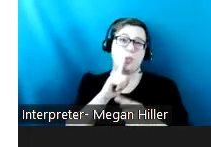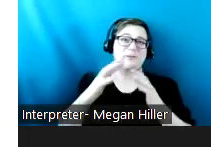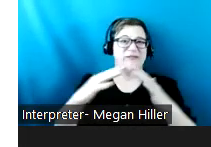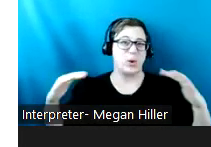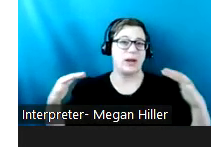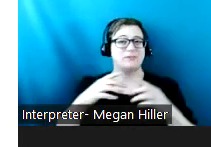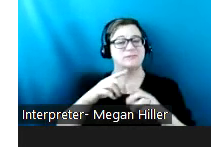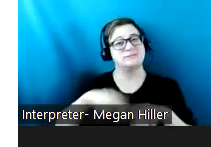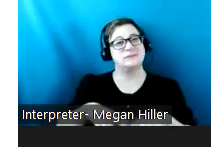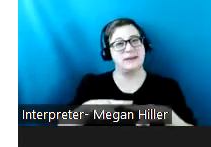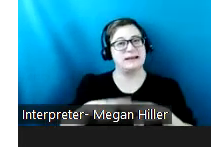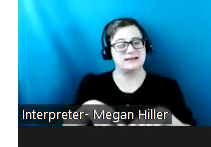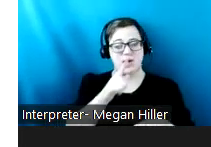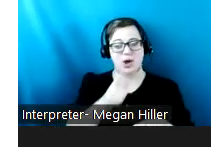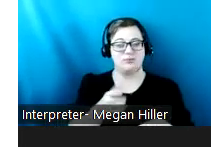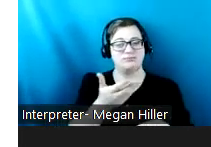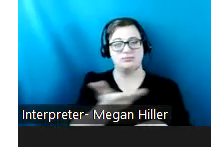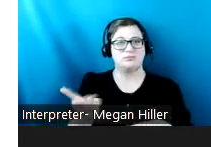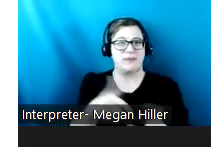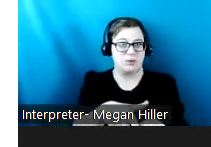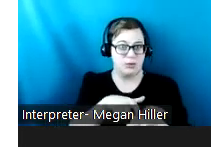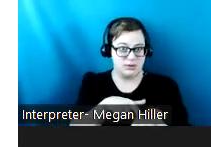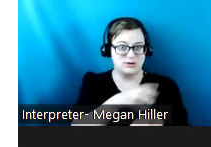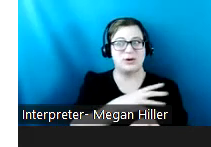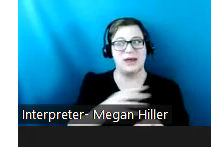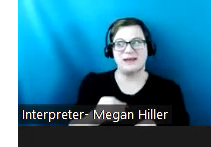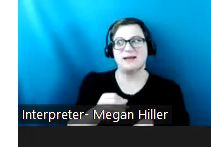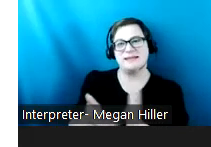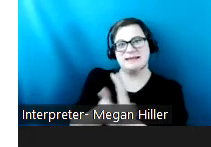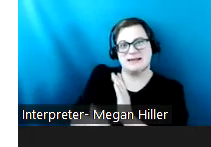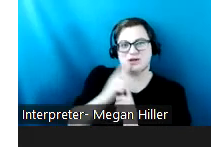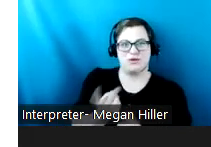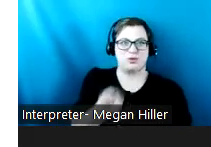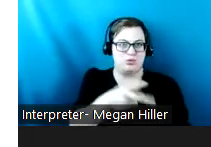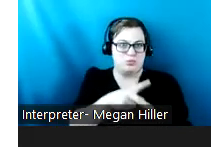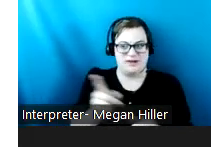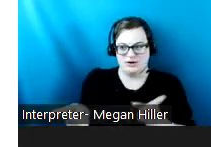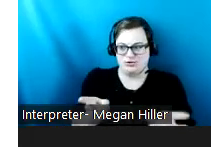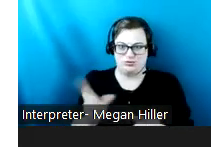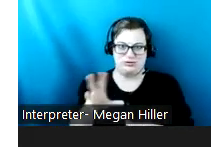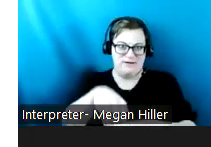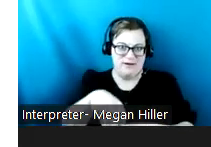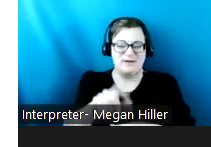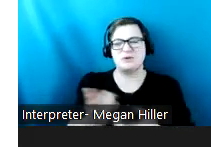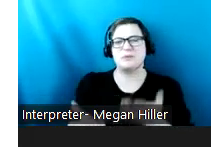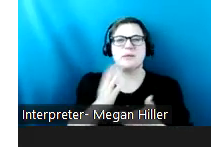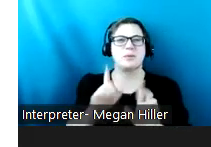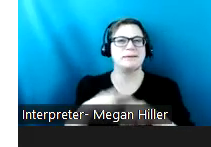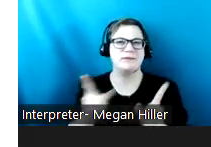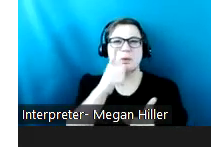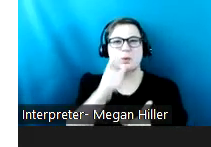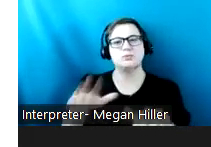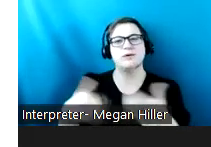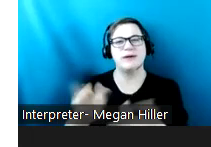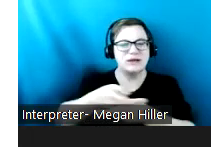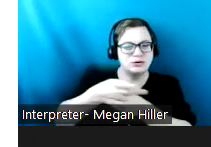depending upon the credential and the respective skills of the two professionals involved. So it might look slightly different depending on who's providing the supervision and who